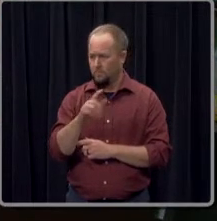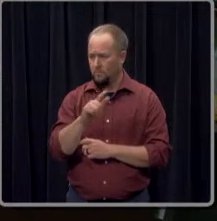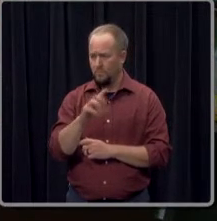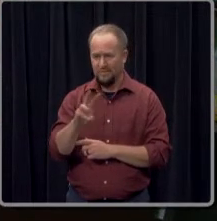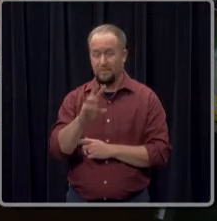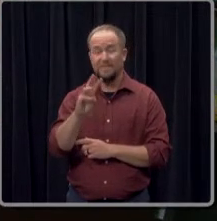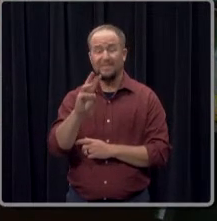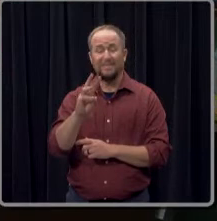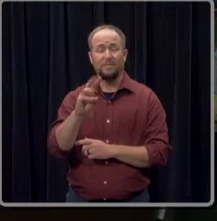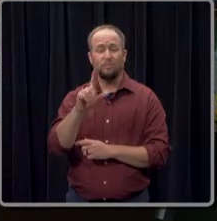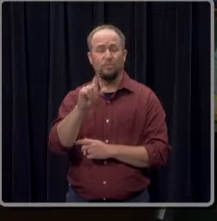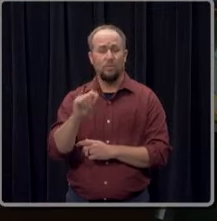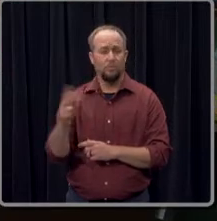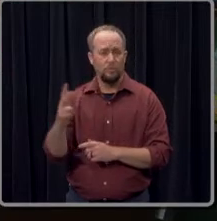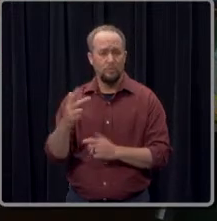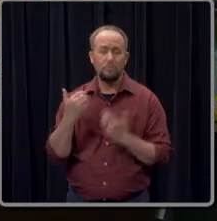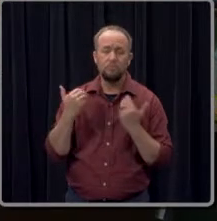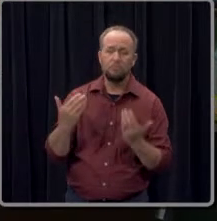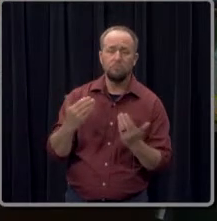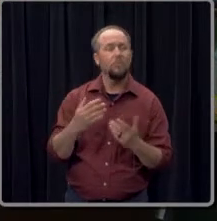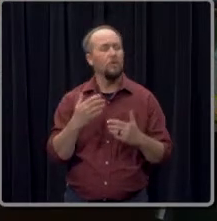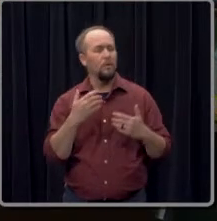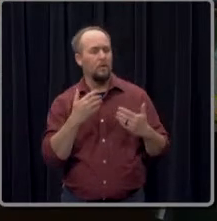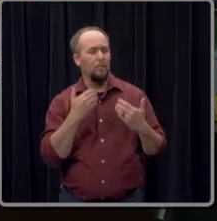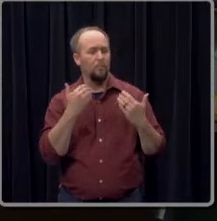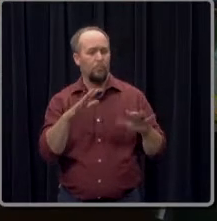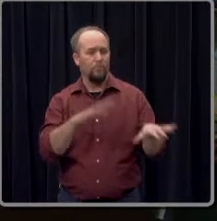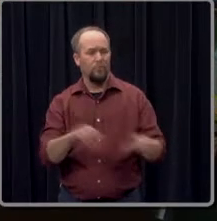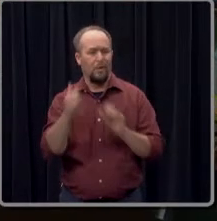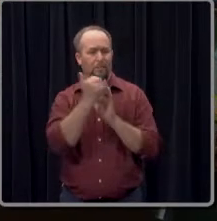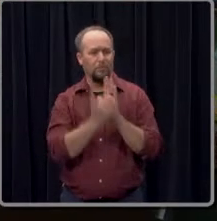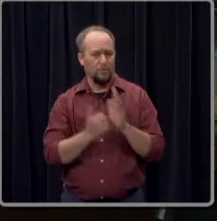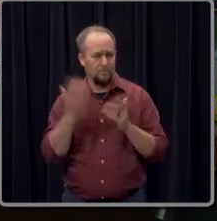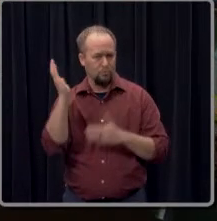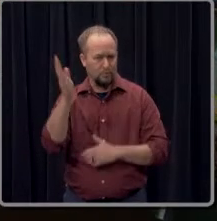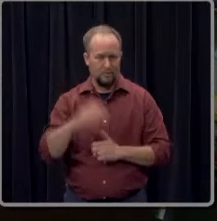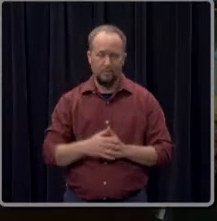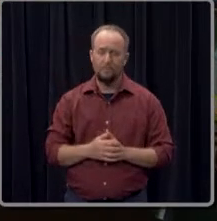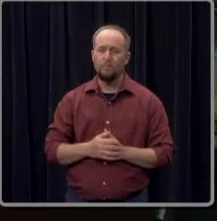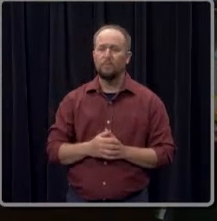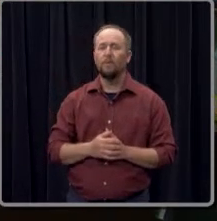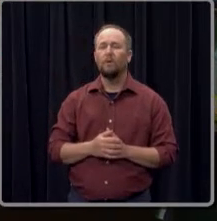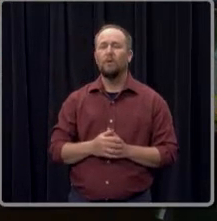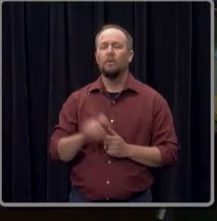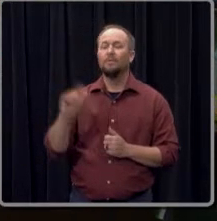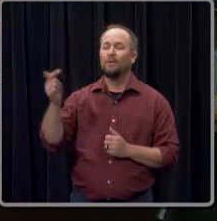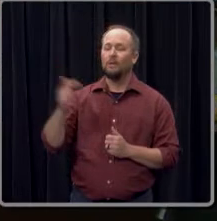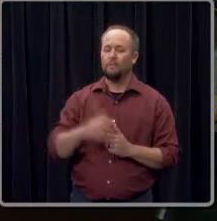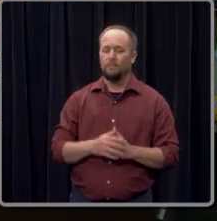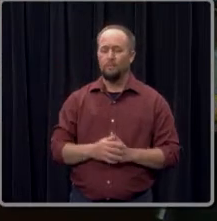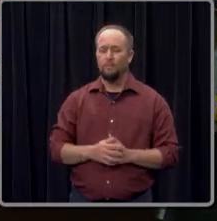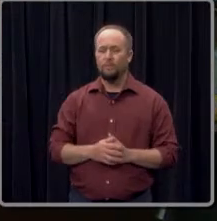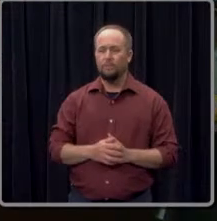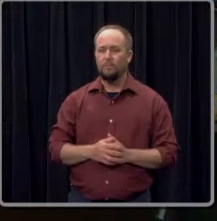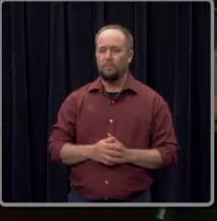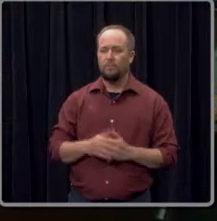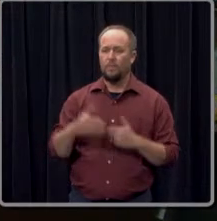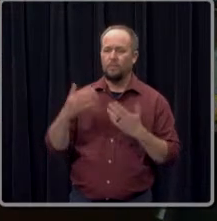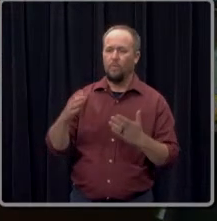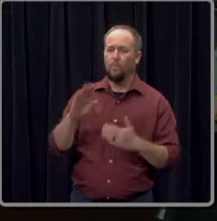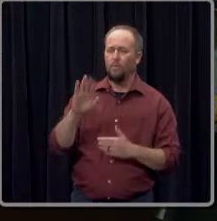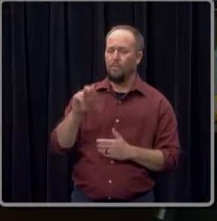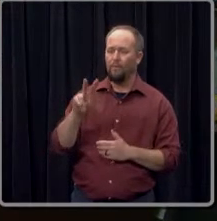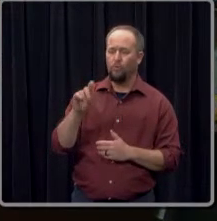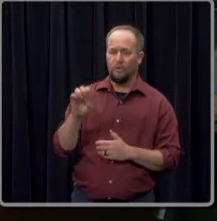to adopt the agenda as presented. Move to adopt the agenda as presented. Second. Okay, I have a motion by